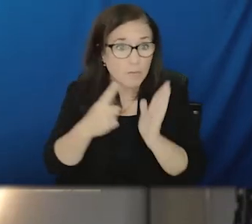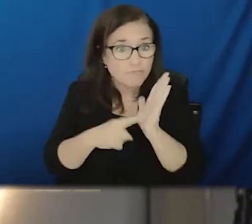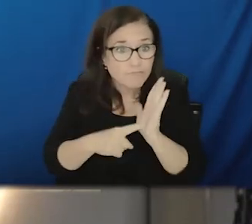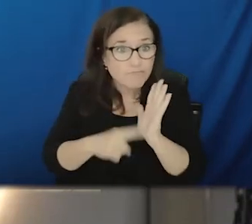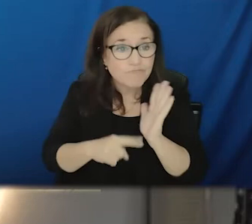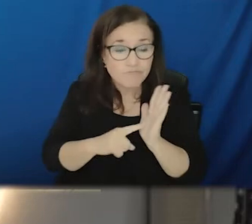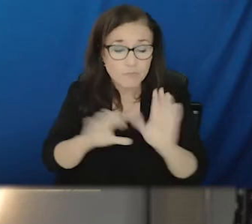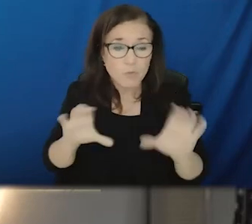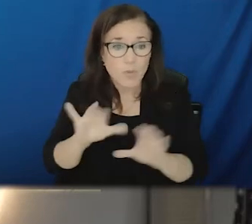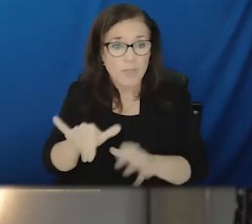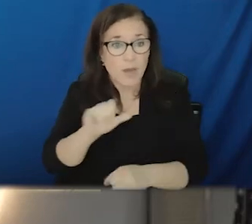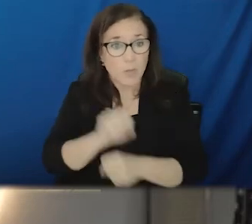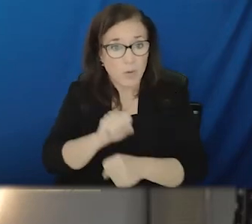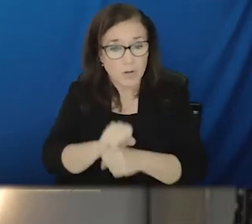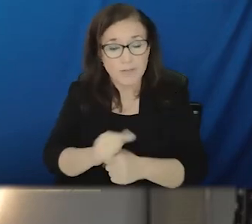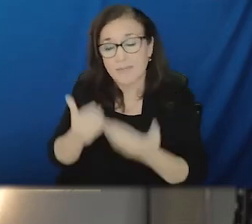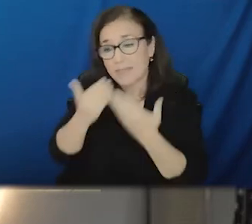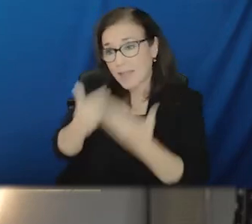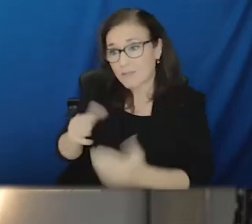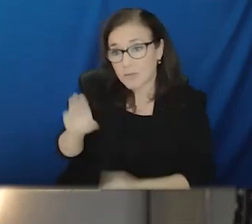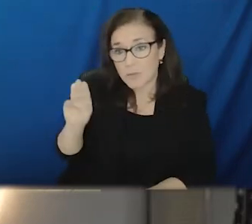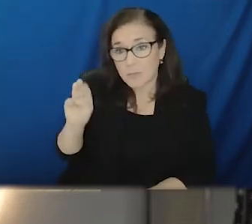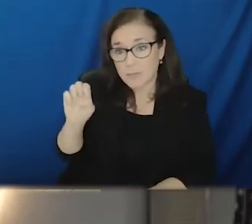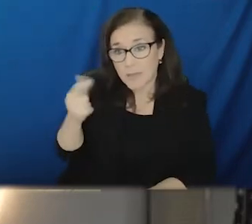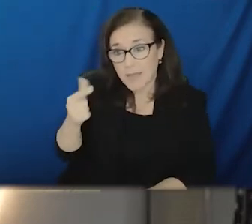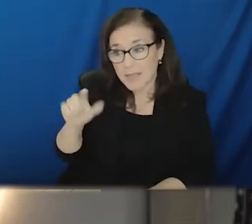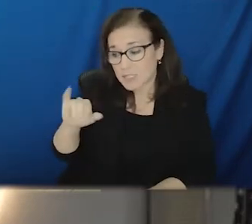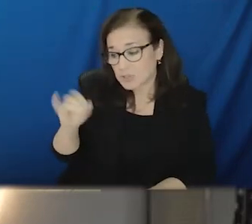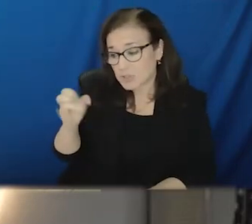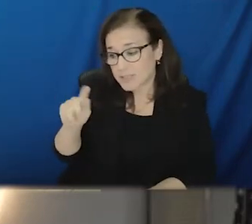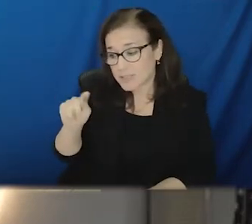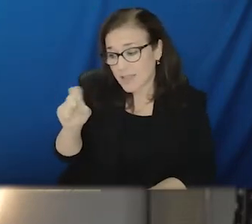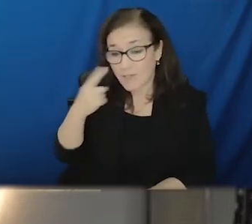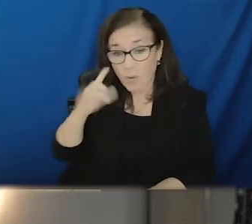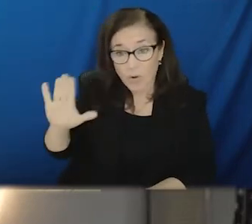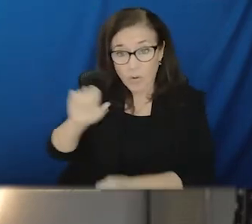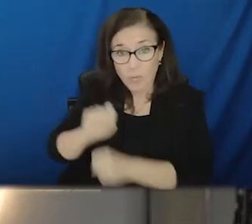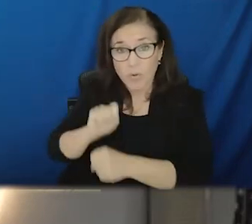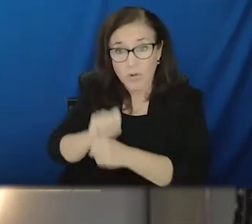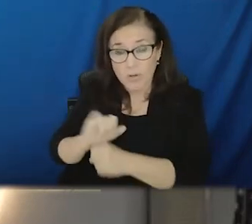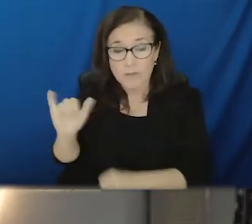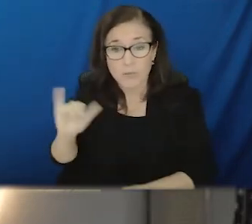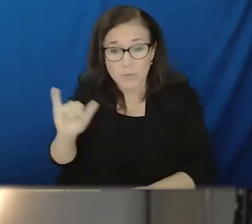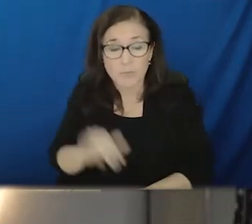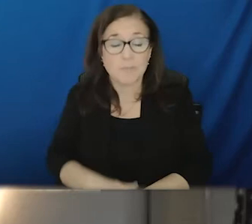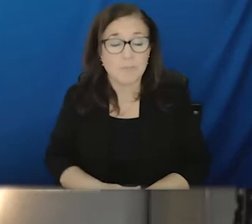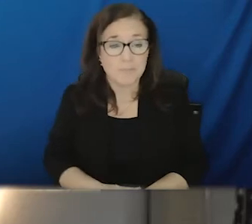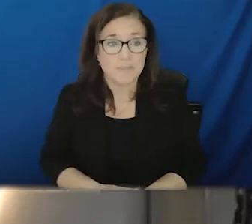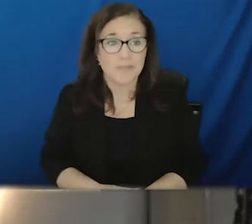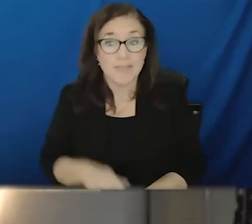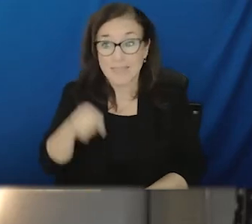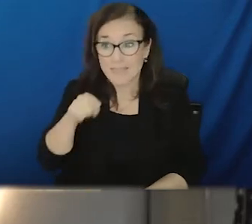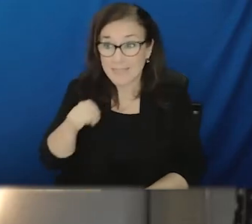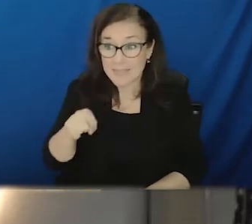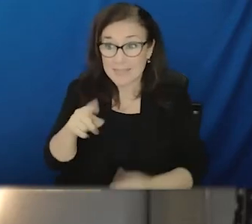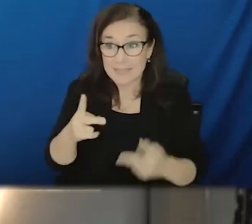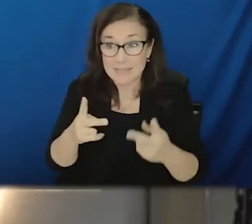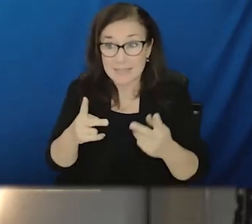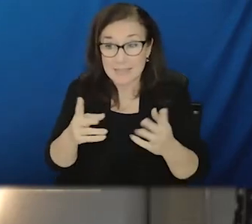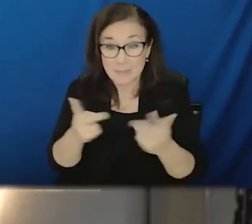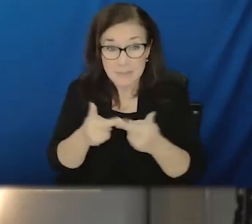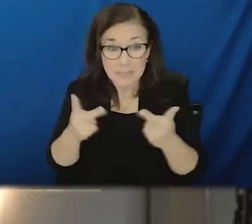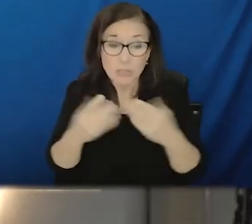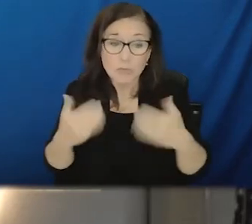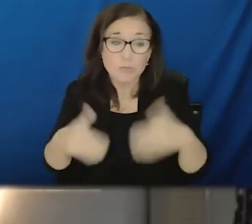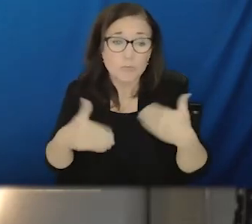you to Meg Jate for all her work. And this is an extremely, extremely important position to fill. And